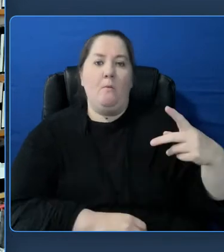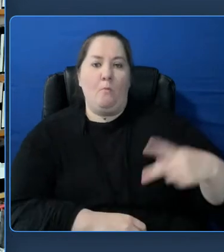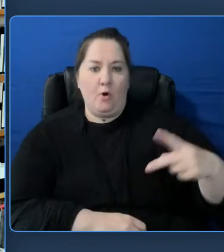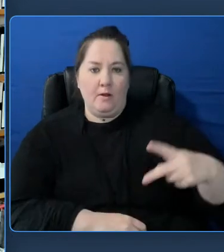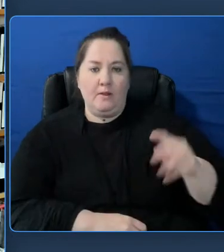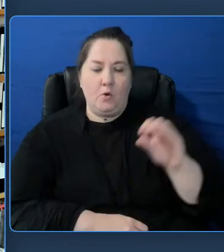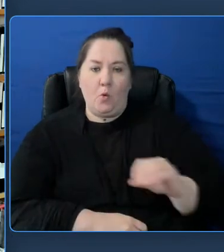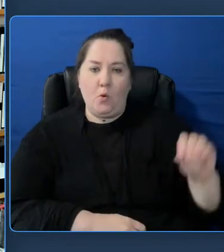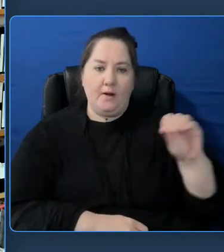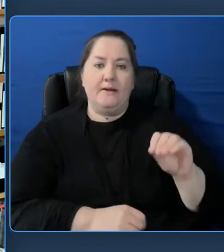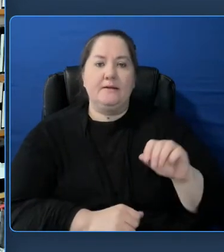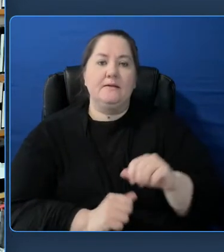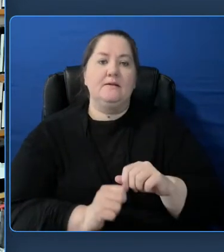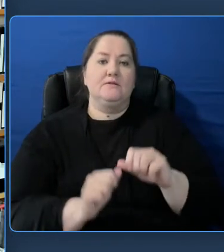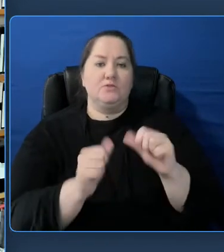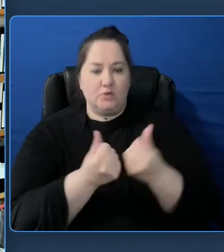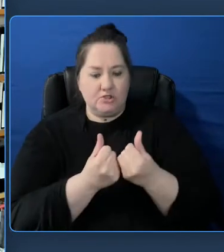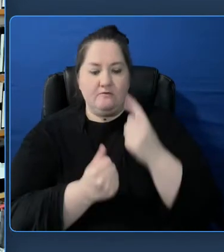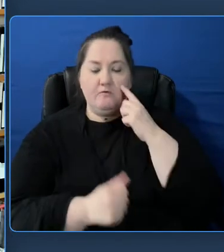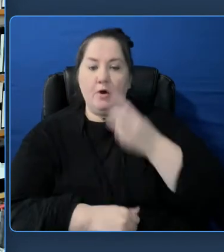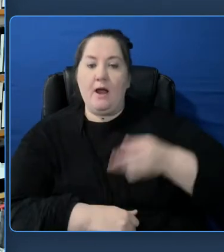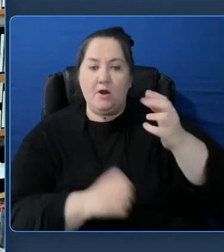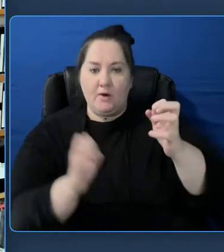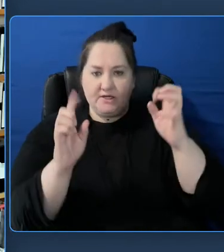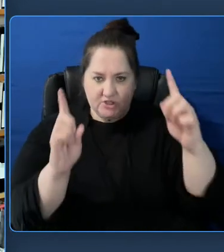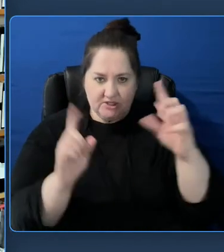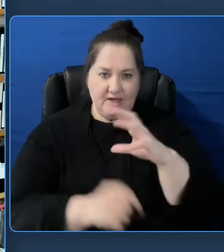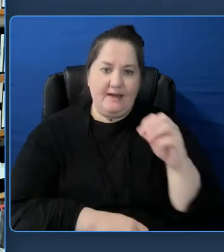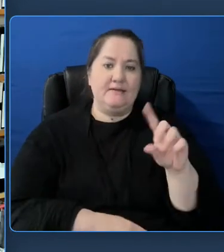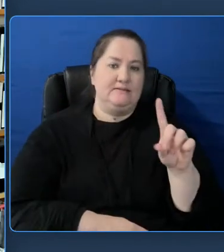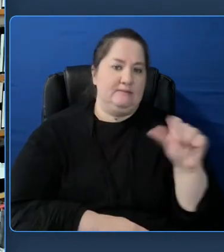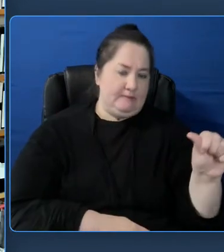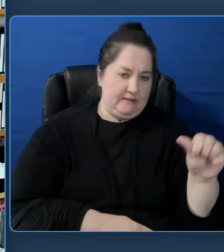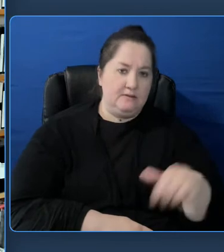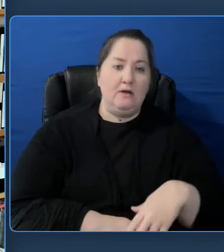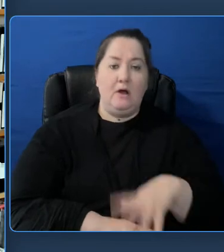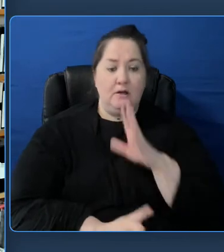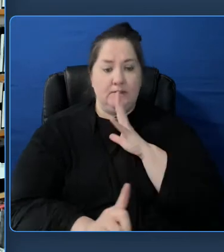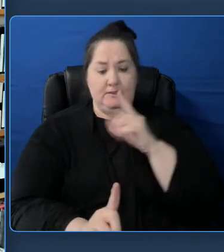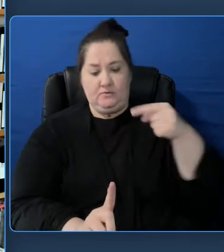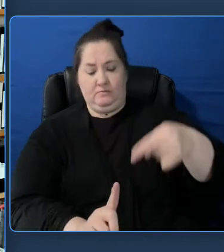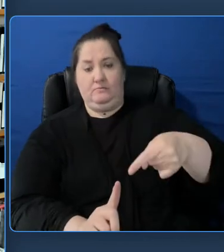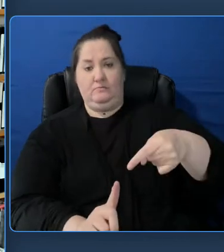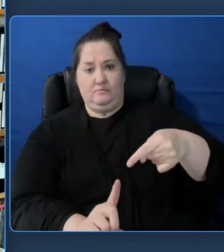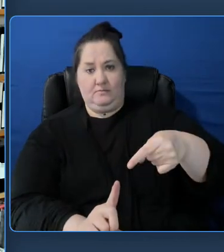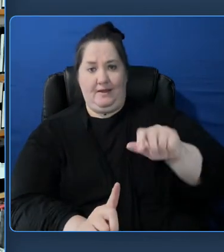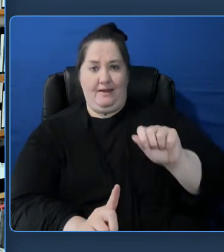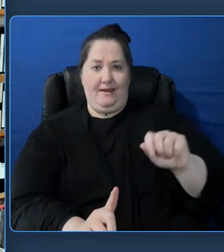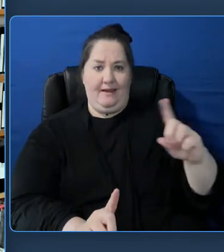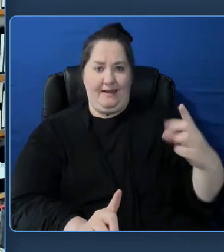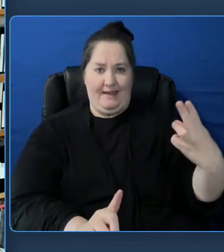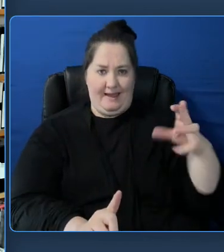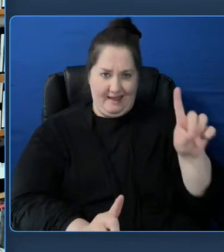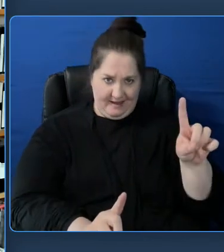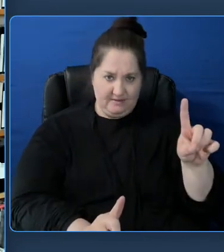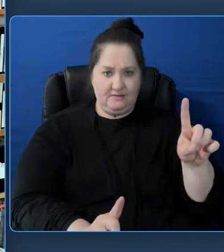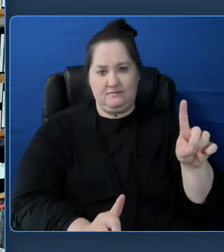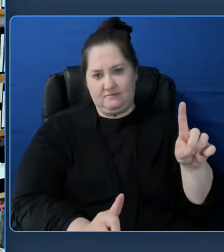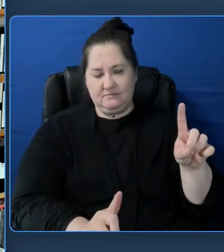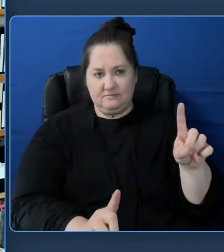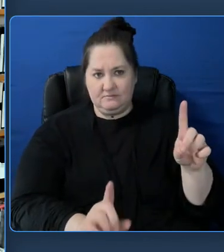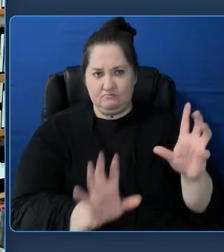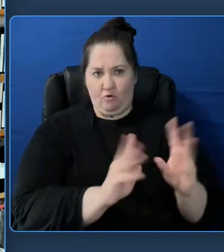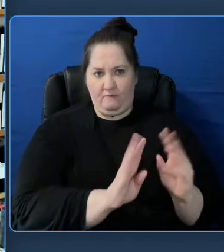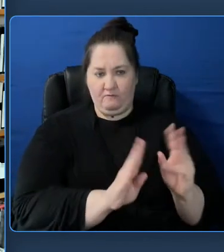Higher Education and Disability. Laura knows it. And I'll be speaking to that very, very, you know, I